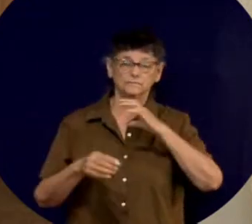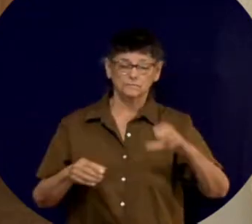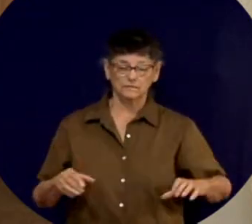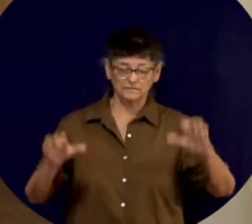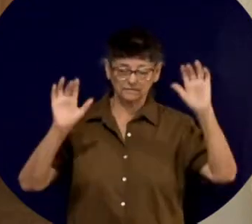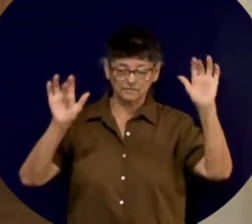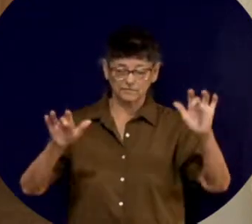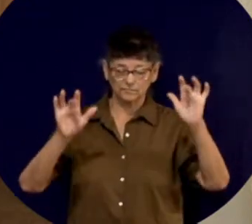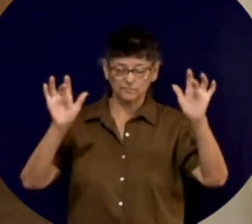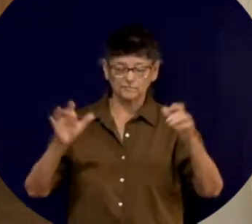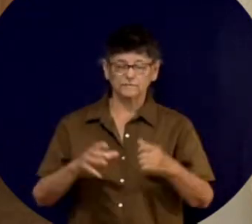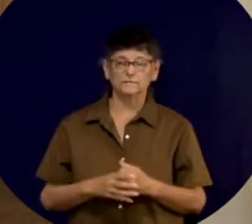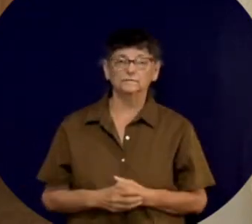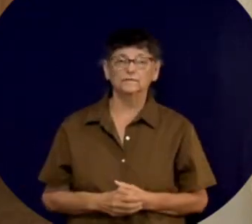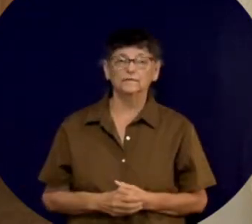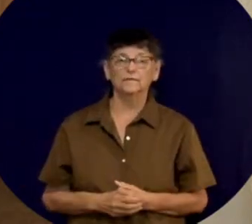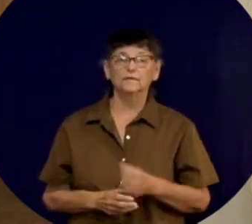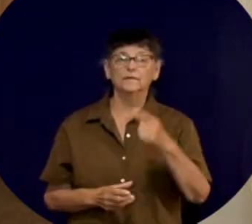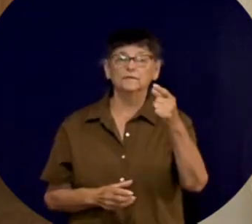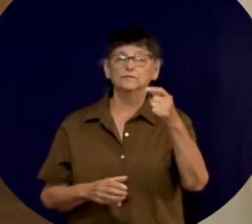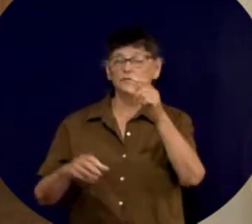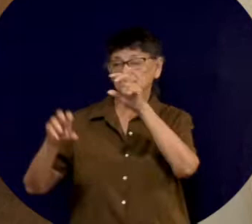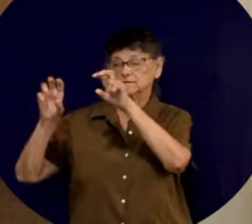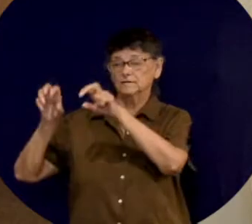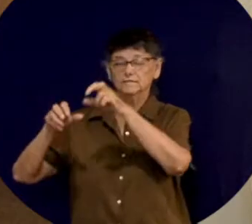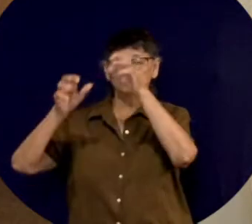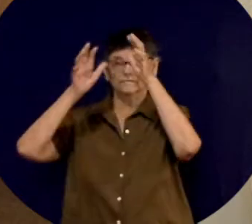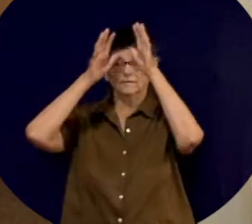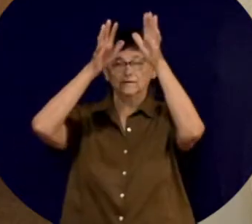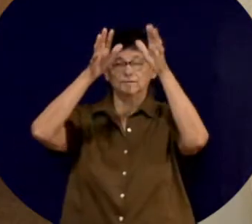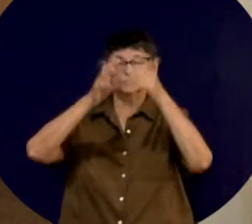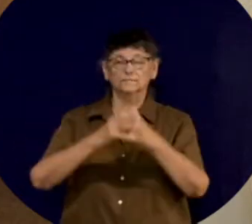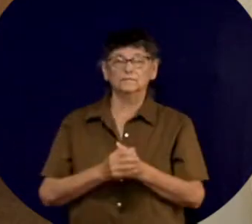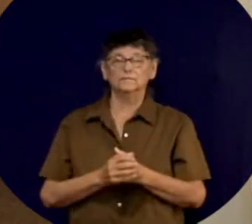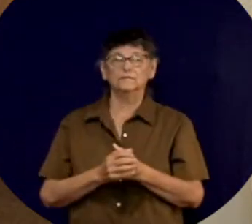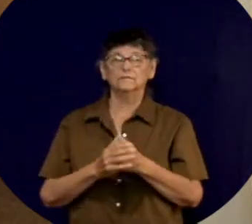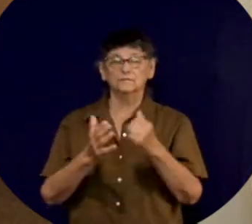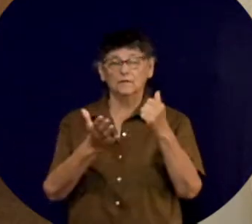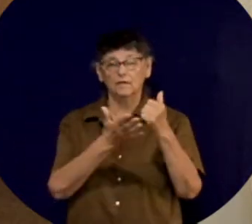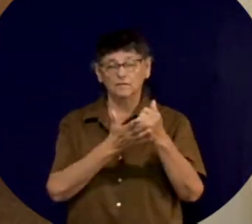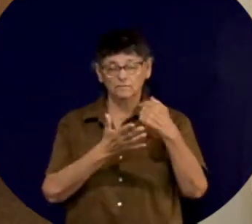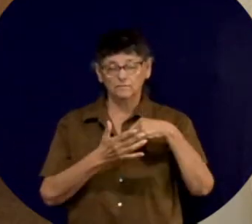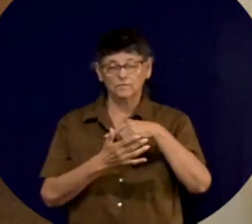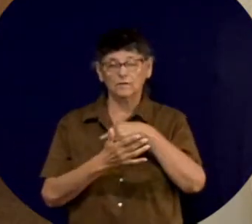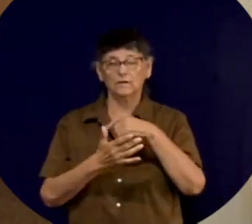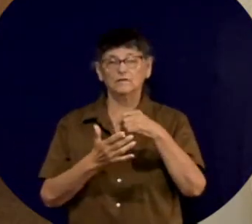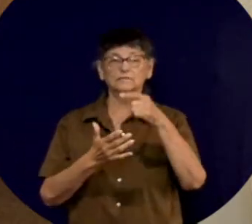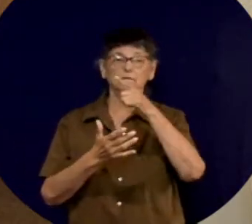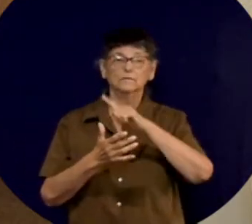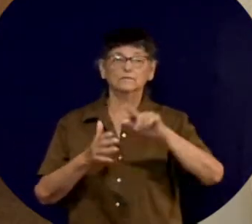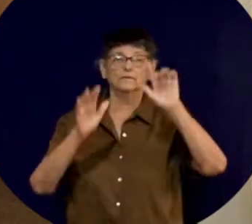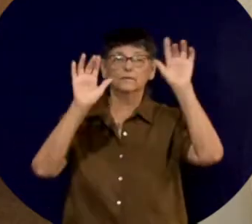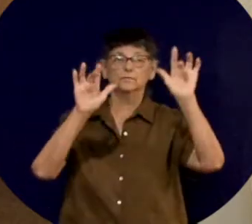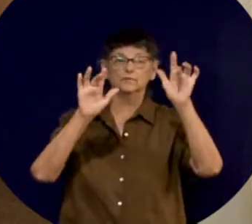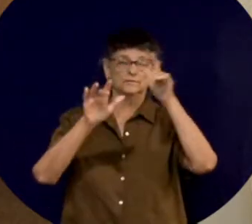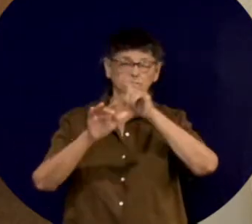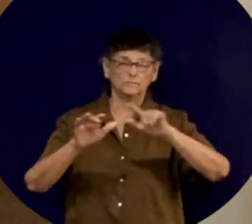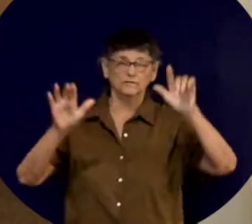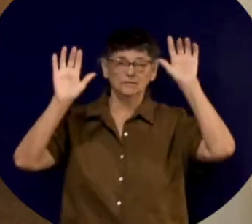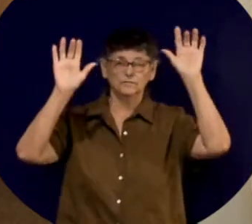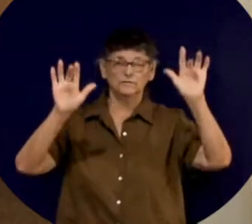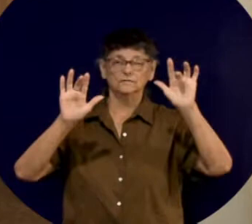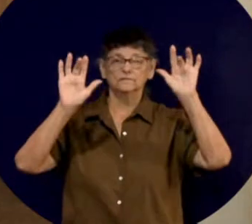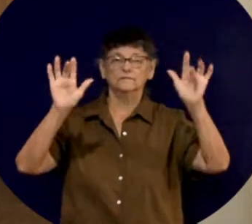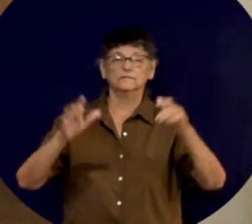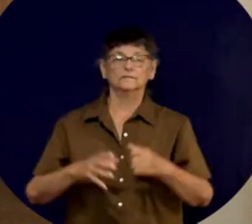mercy. Christ, have mercy. You are seated at the right hand of the Father to intercede for us. Lord, have mercy. Lord,